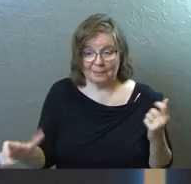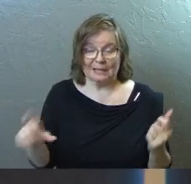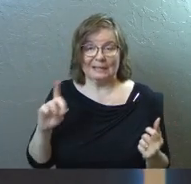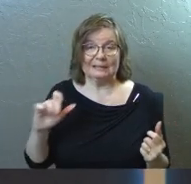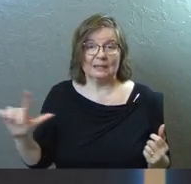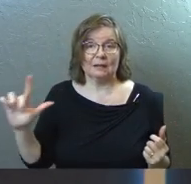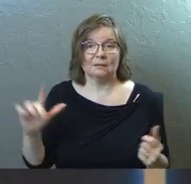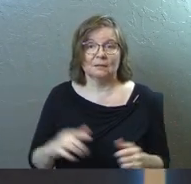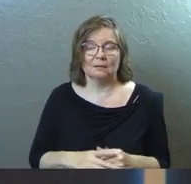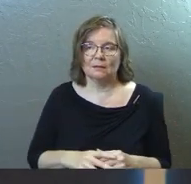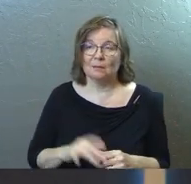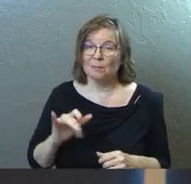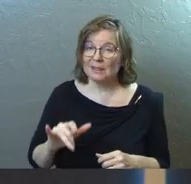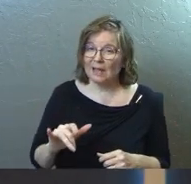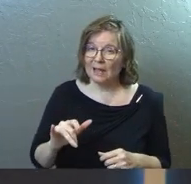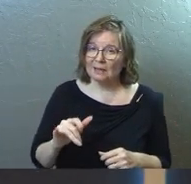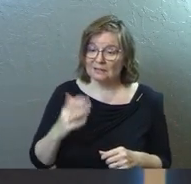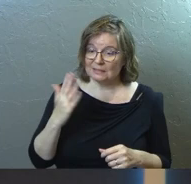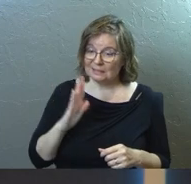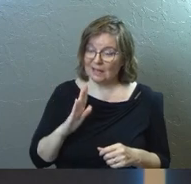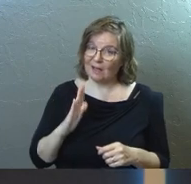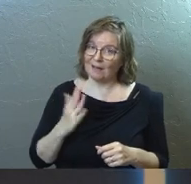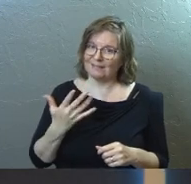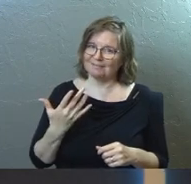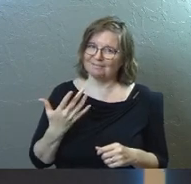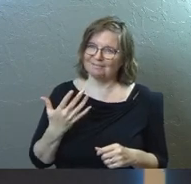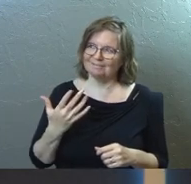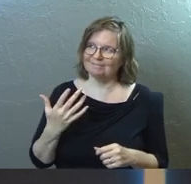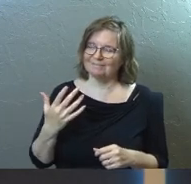deal. But is that not just God being God?